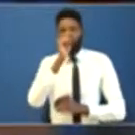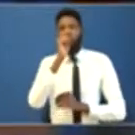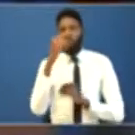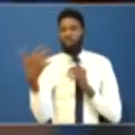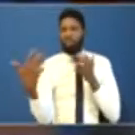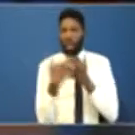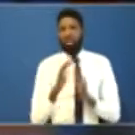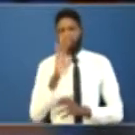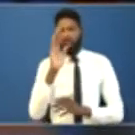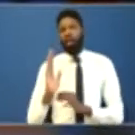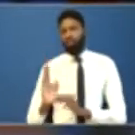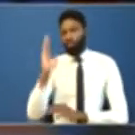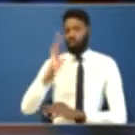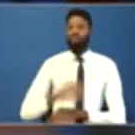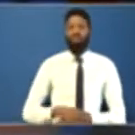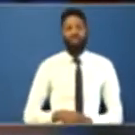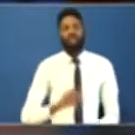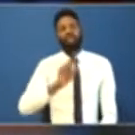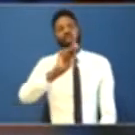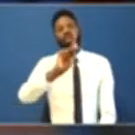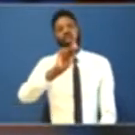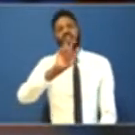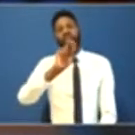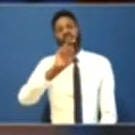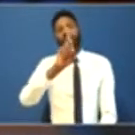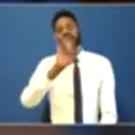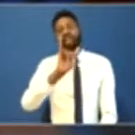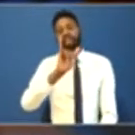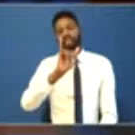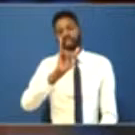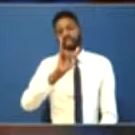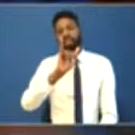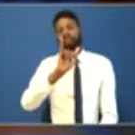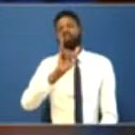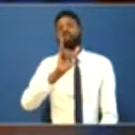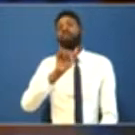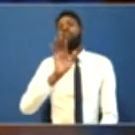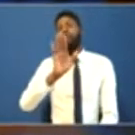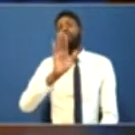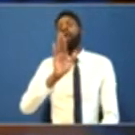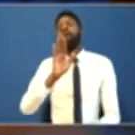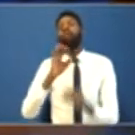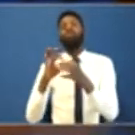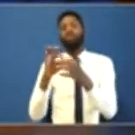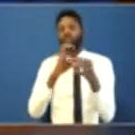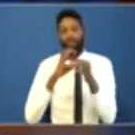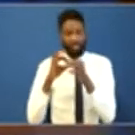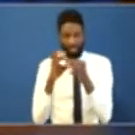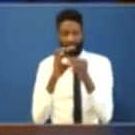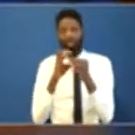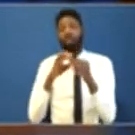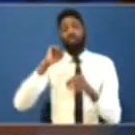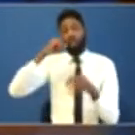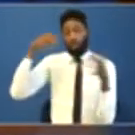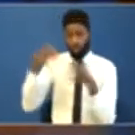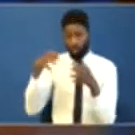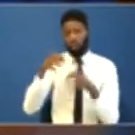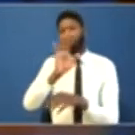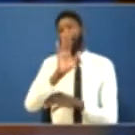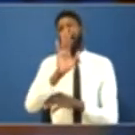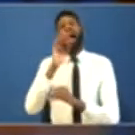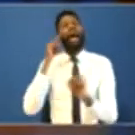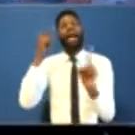kenneth of the united progressive alliance party what are your key priority areas for county number